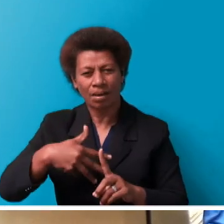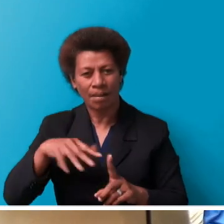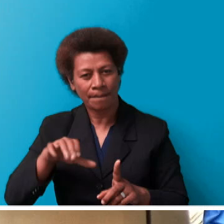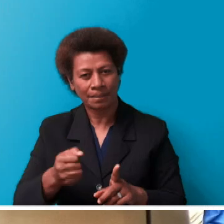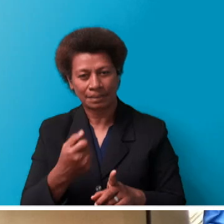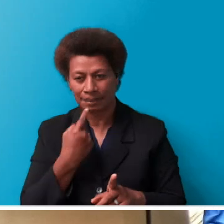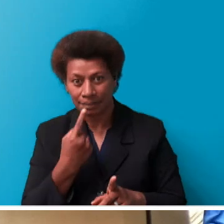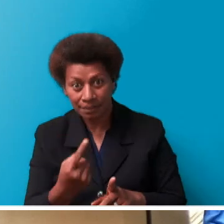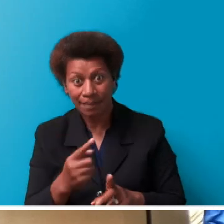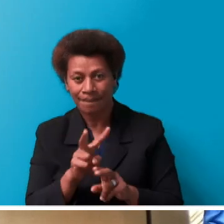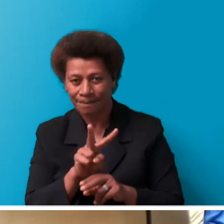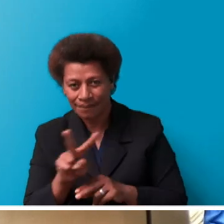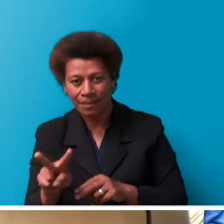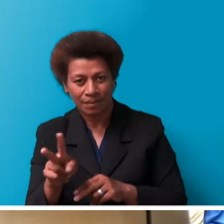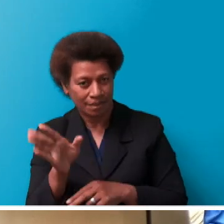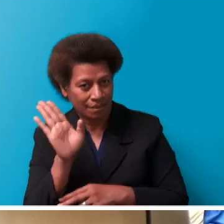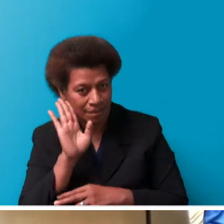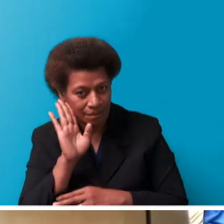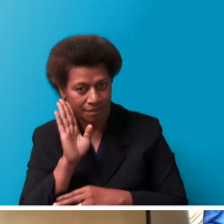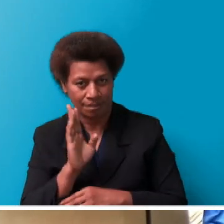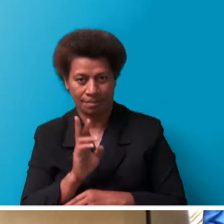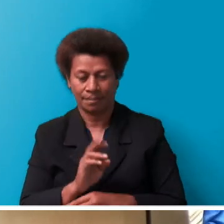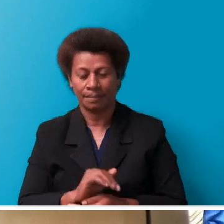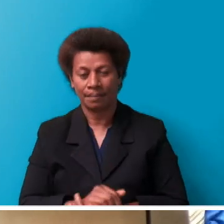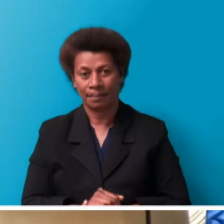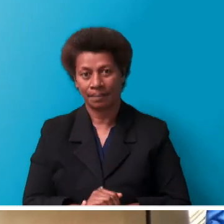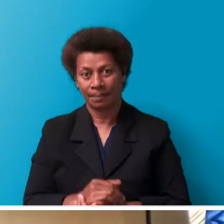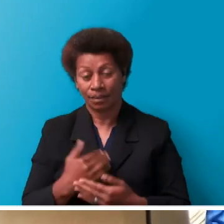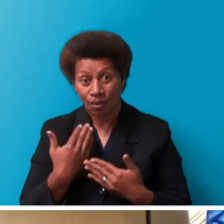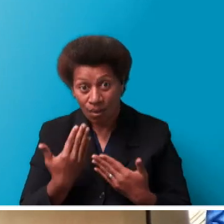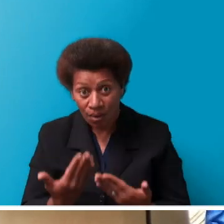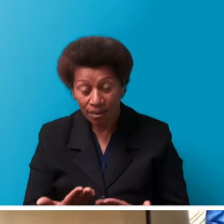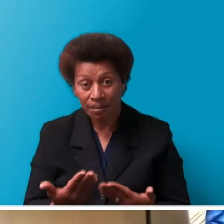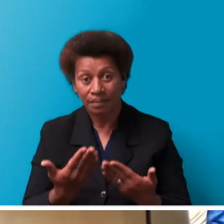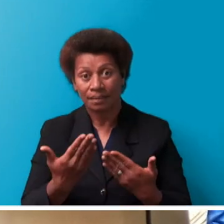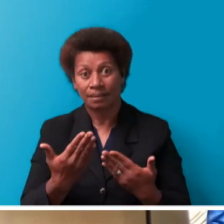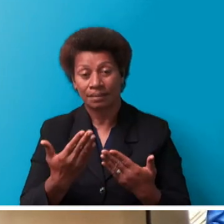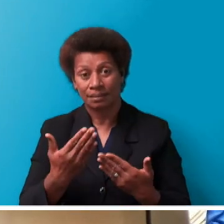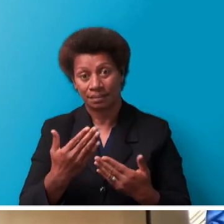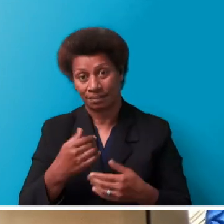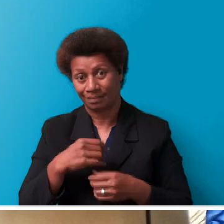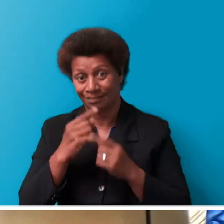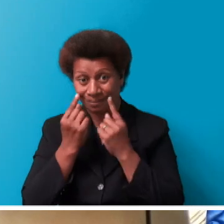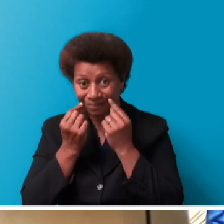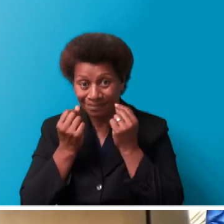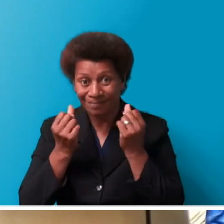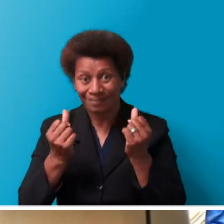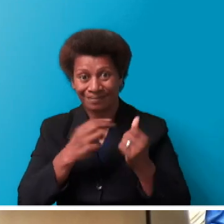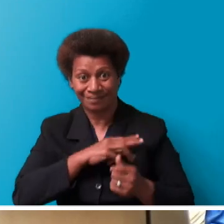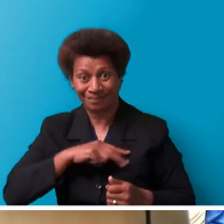valued. As the Honourable Prime Minister prepares to launch the National Security Strategy, I want to make it